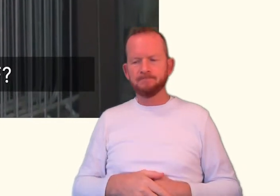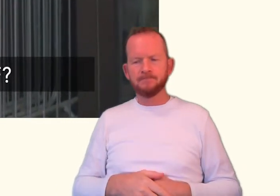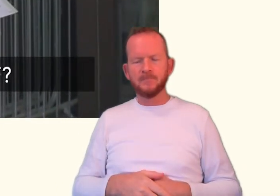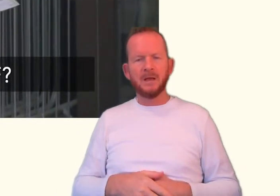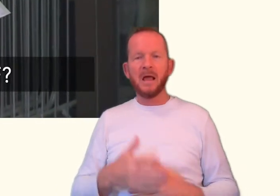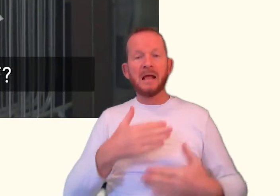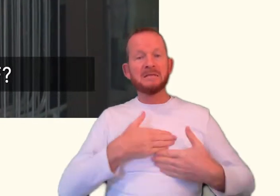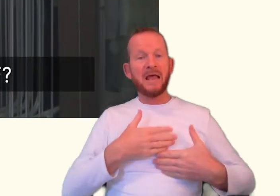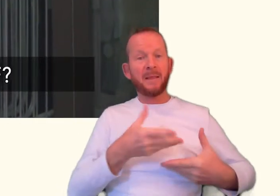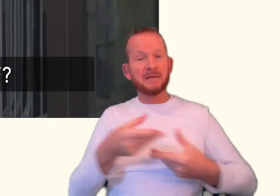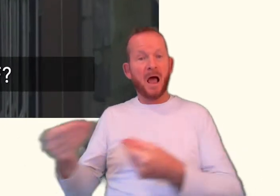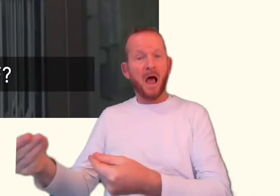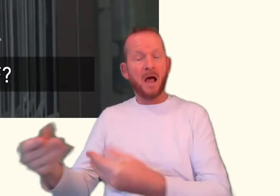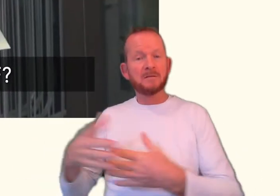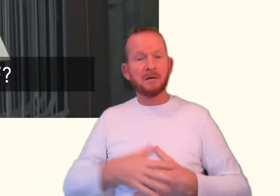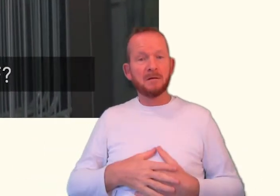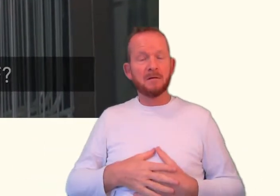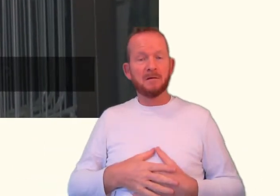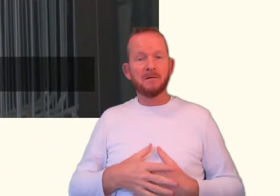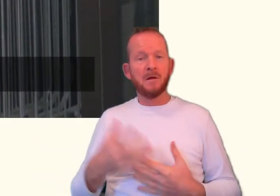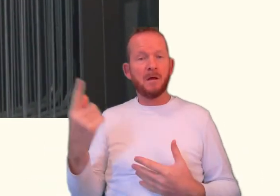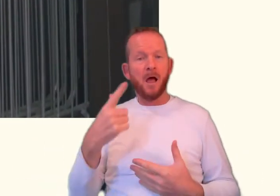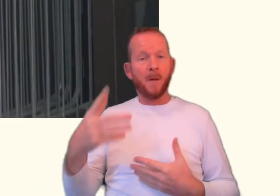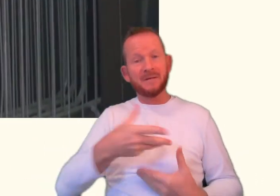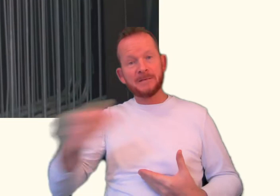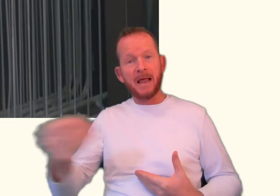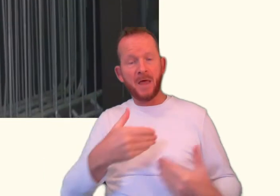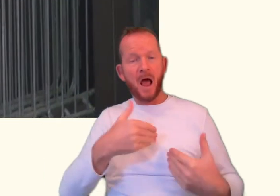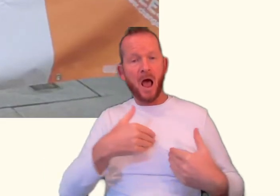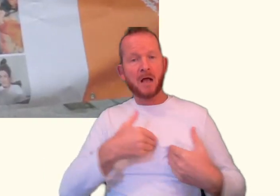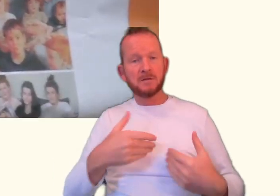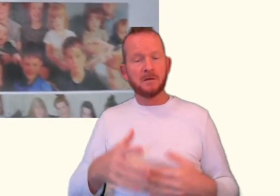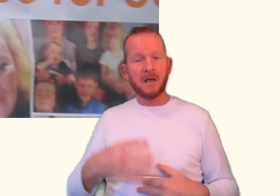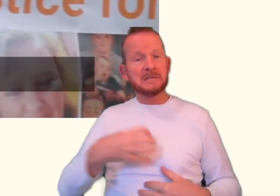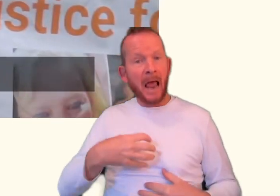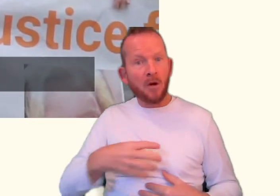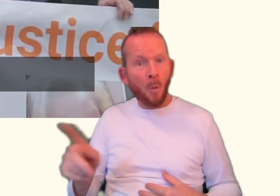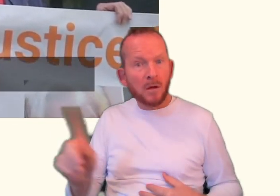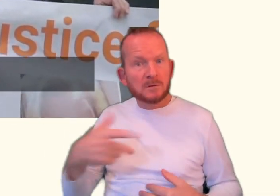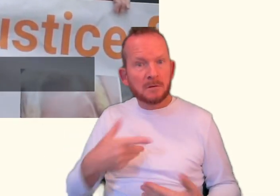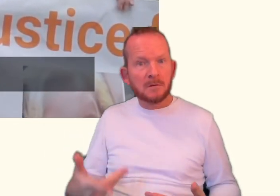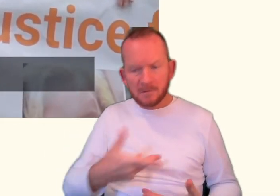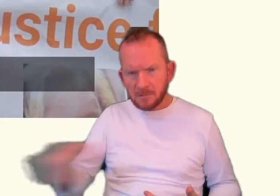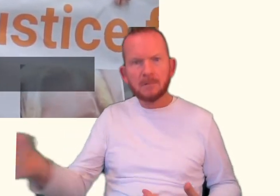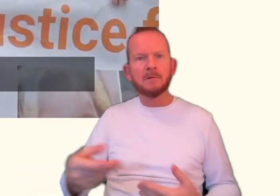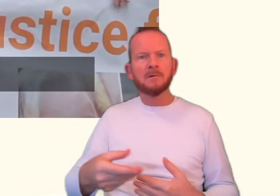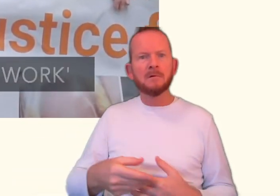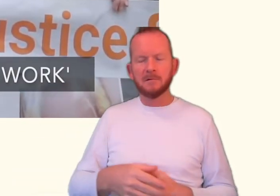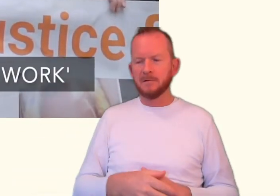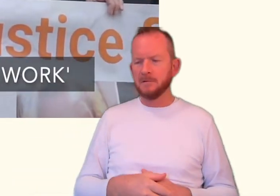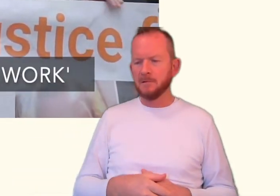Take it! What are you scared of? You You have blood on your hands,